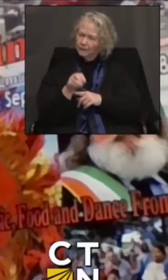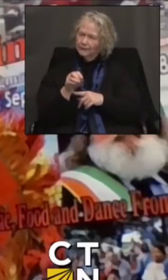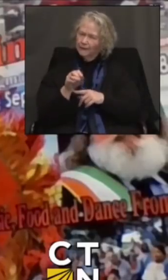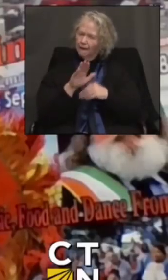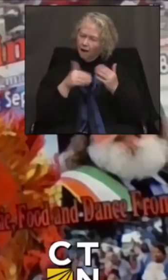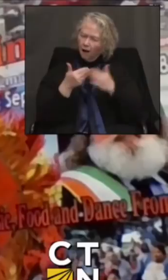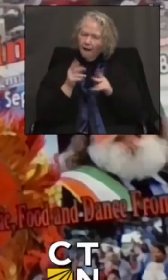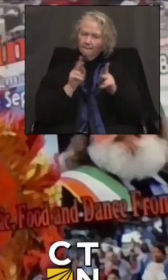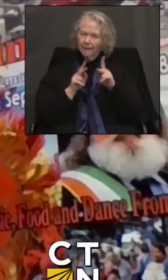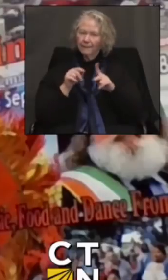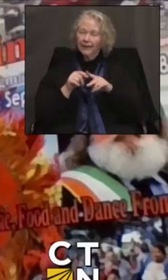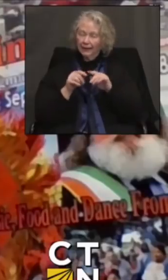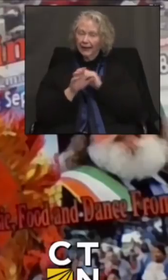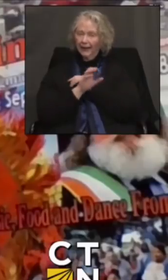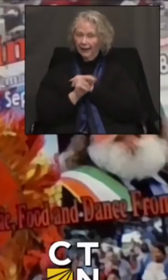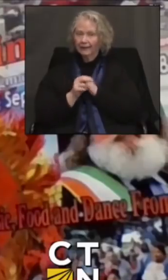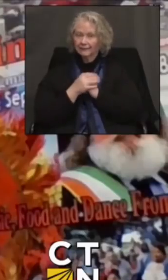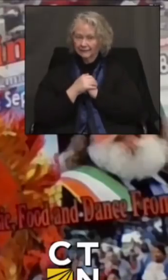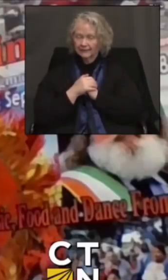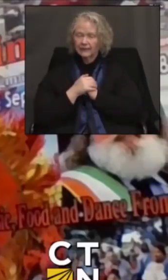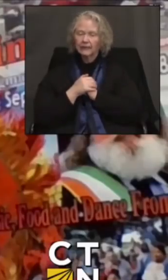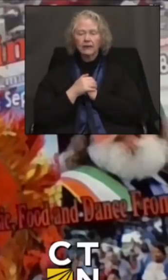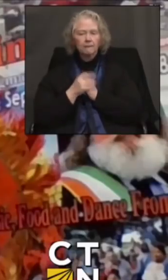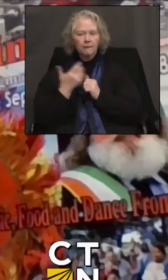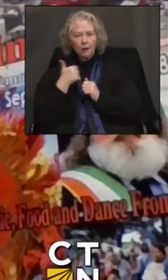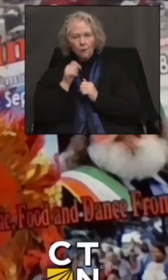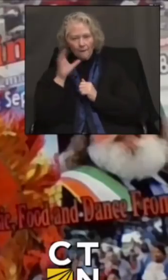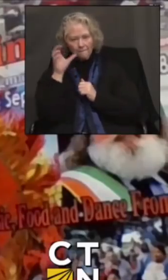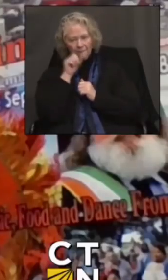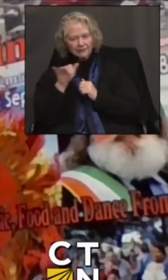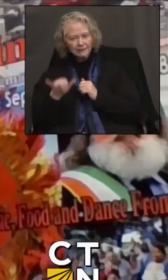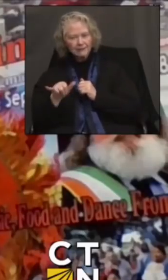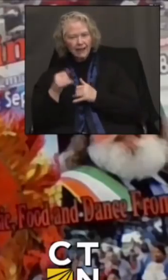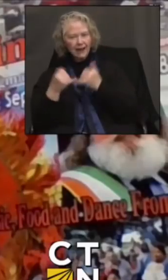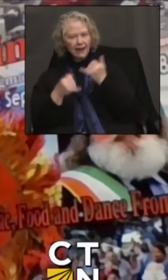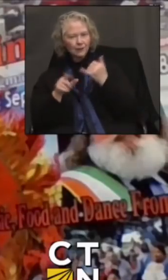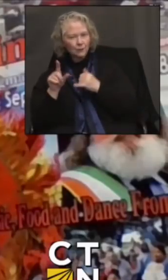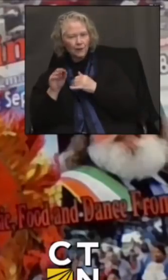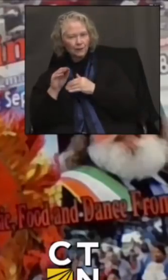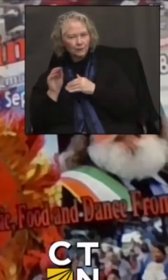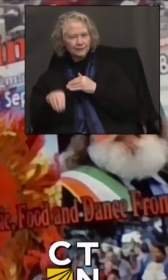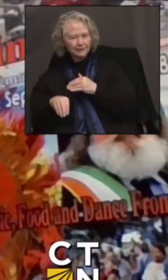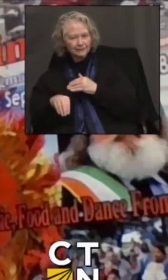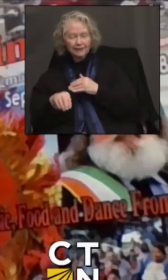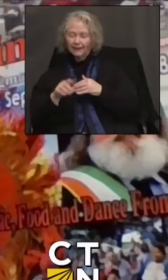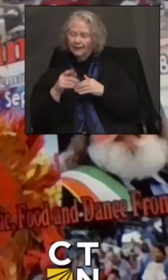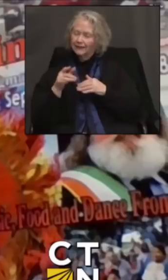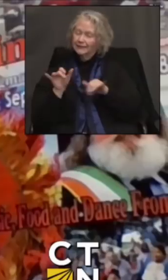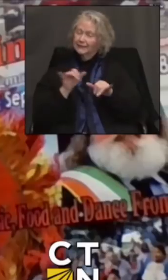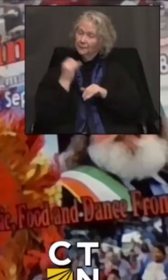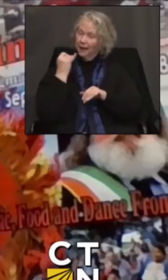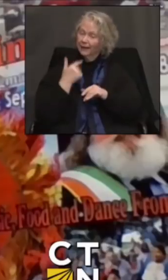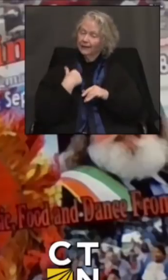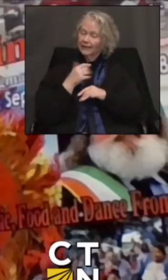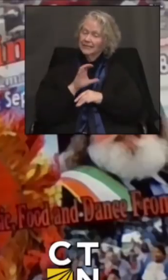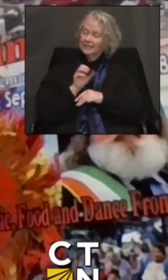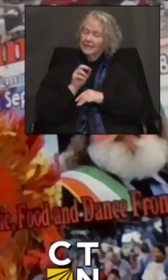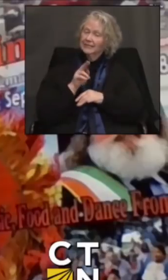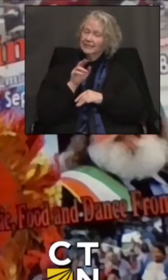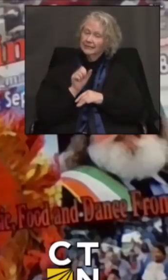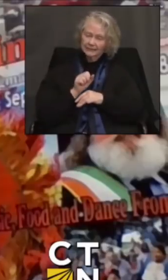go out and get the last 20%. A lot of this reminds me so much of the census work. But I have